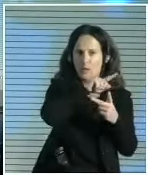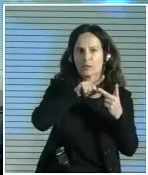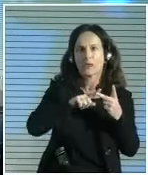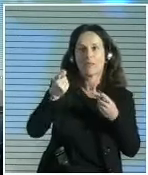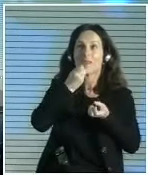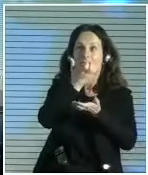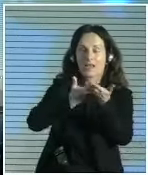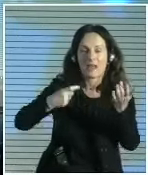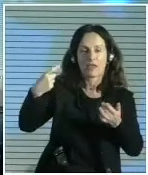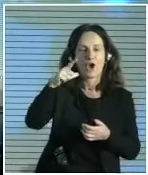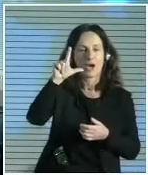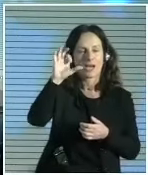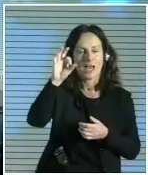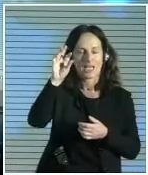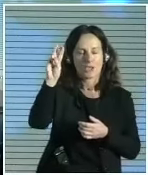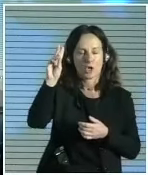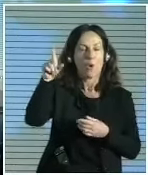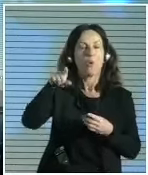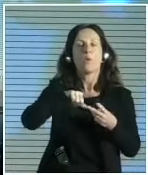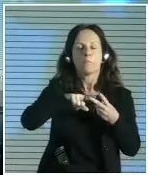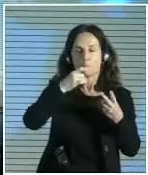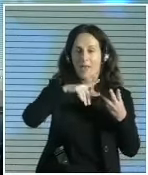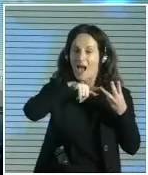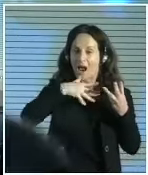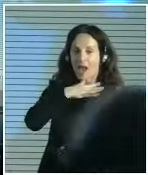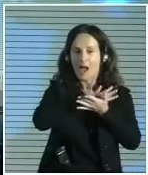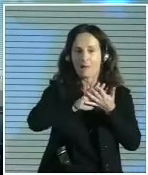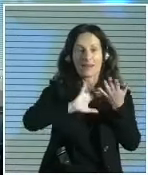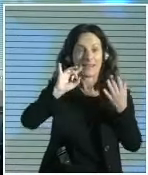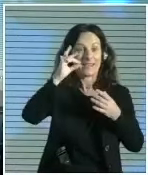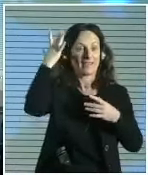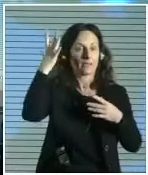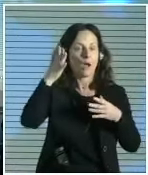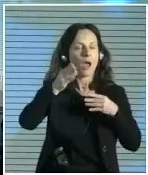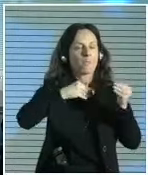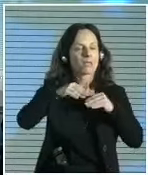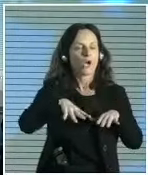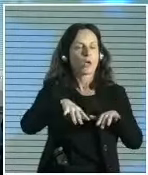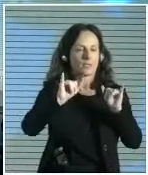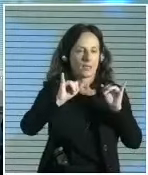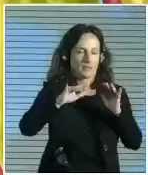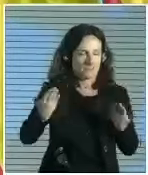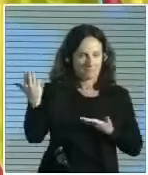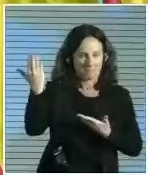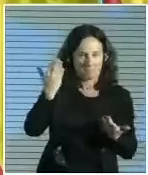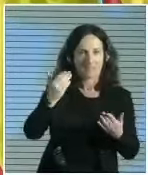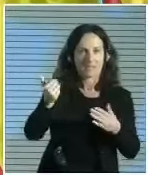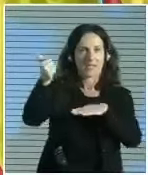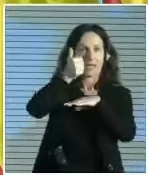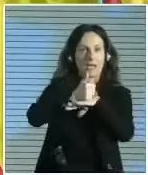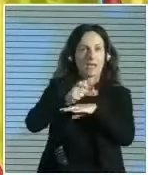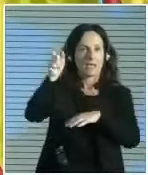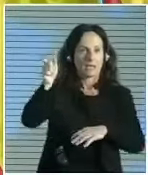to Wassim Daoud. He's the head of sustainability and corporate social responsibility at PONANT. PONANT is